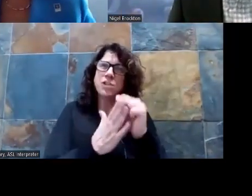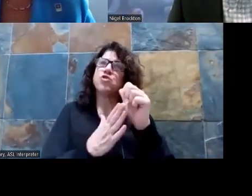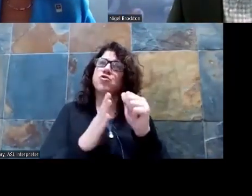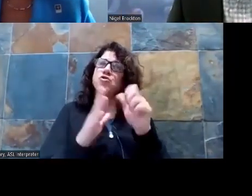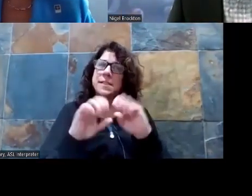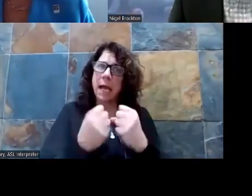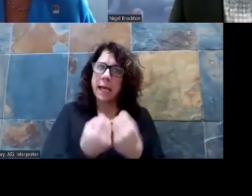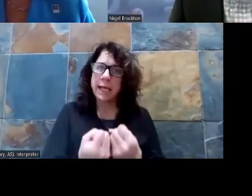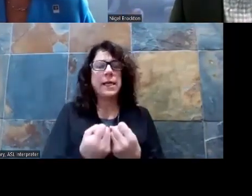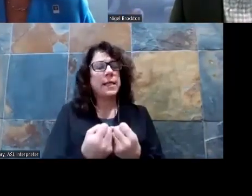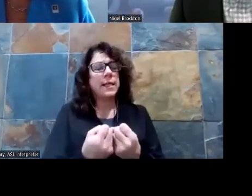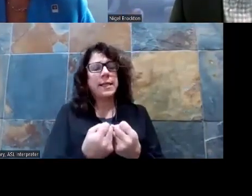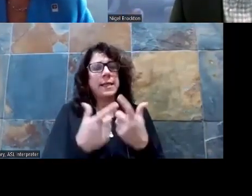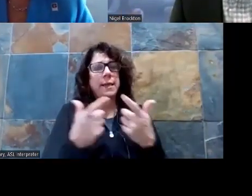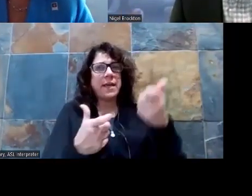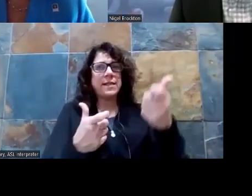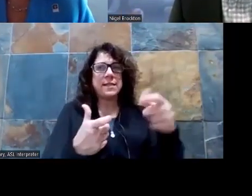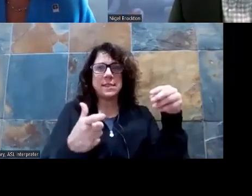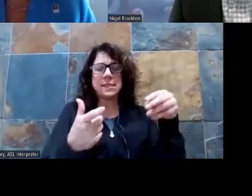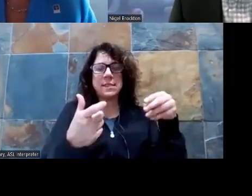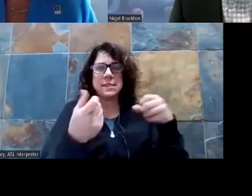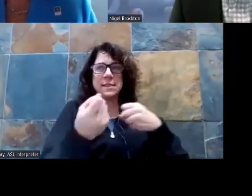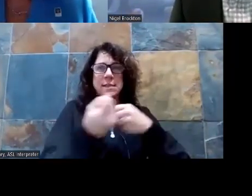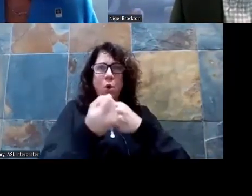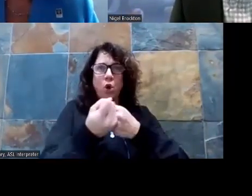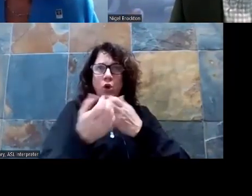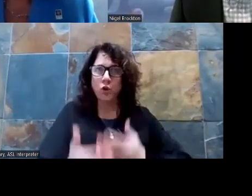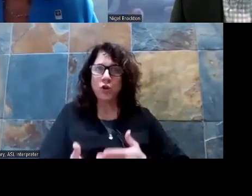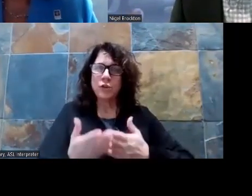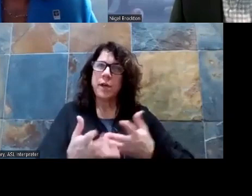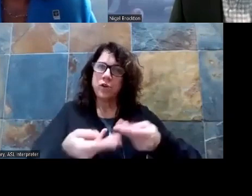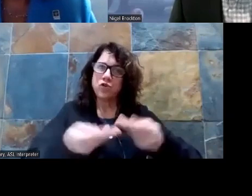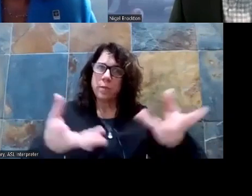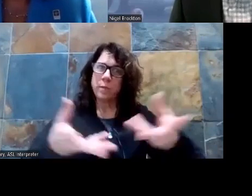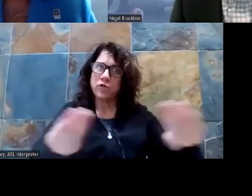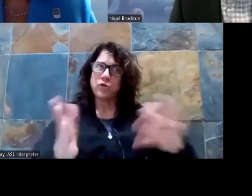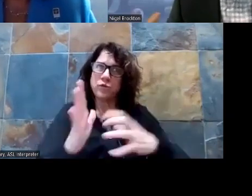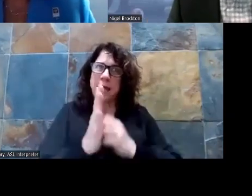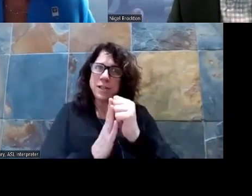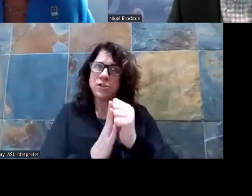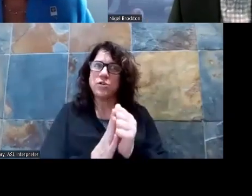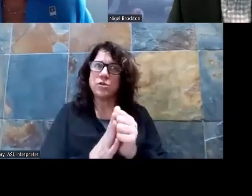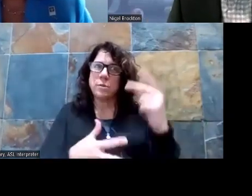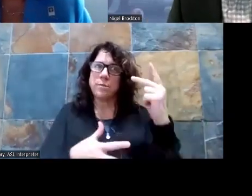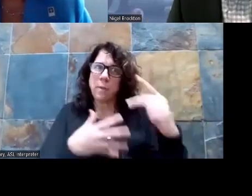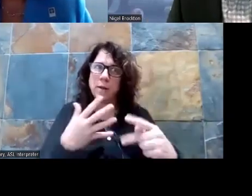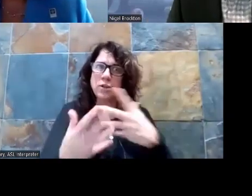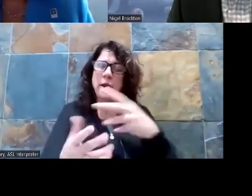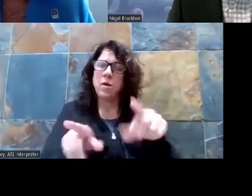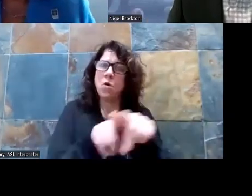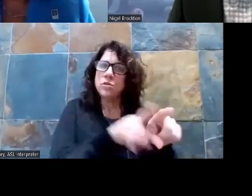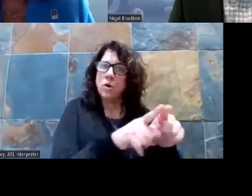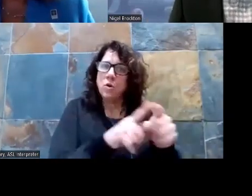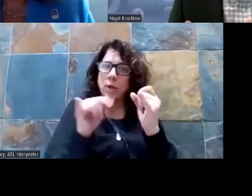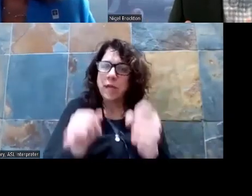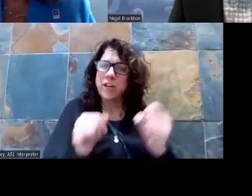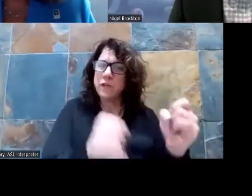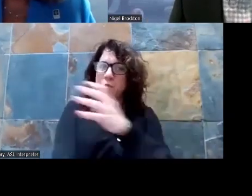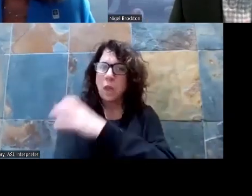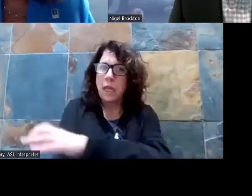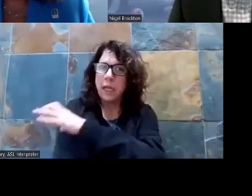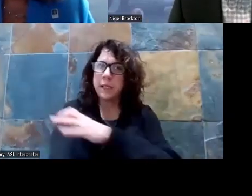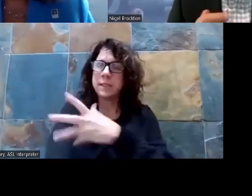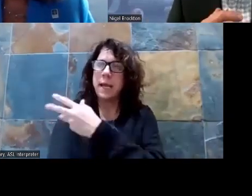biggest funders and distributors of information to the cancer population, but also with individual clinics,